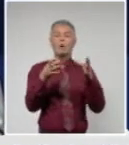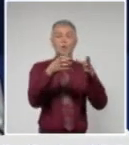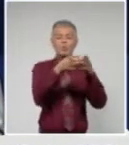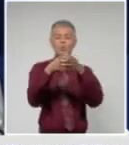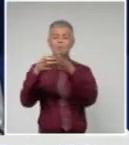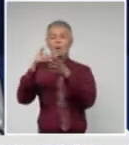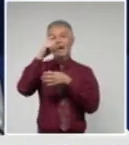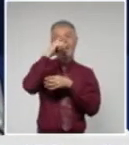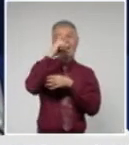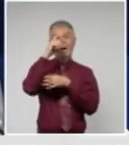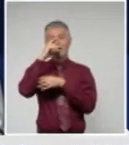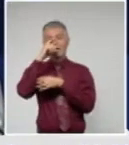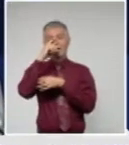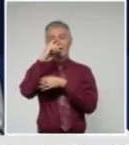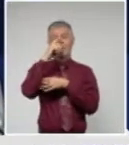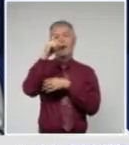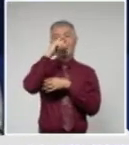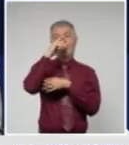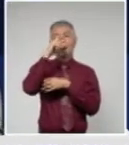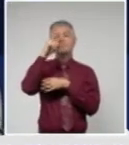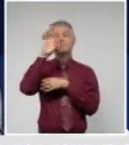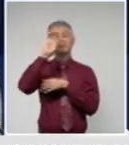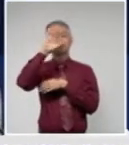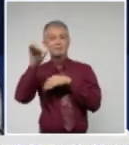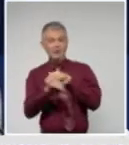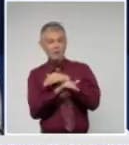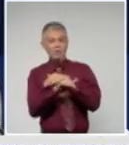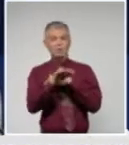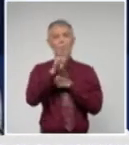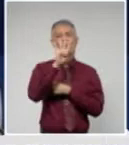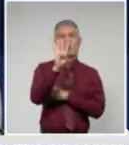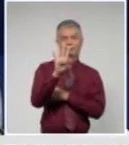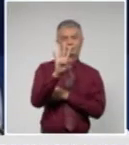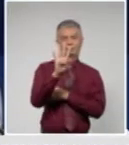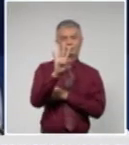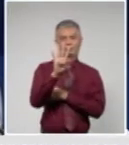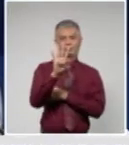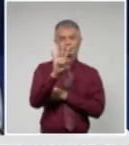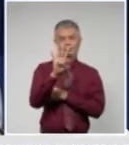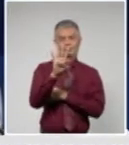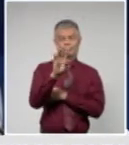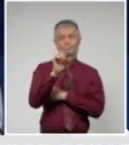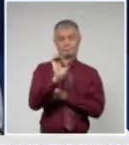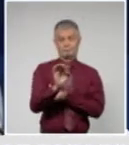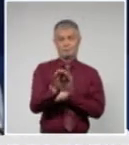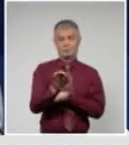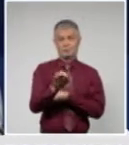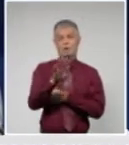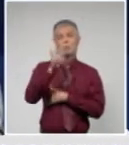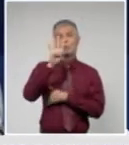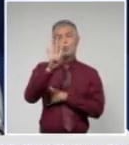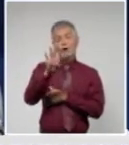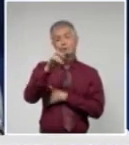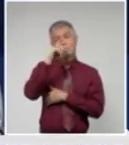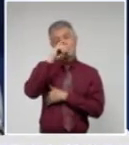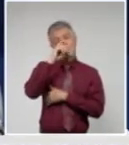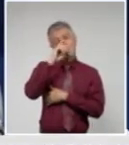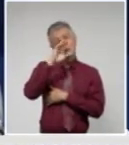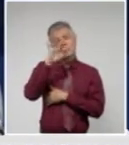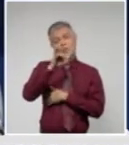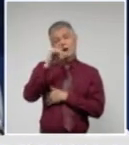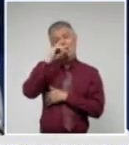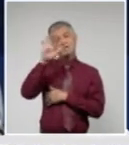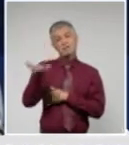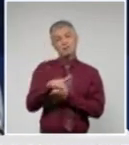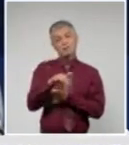are between 40 and 59, and 8 are over the age of 60. Of the 36